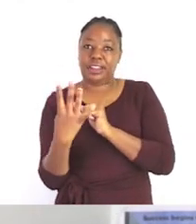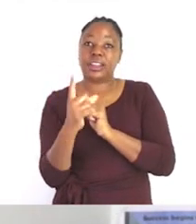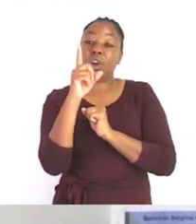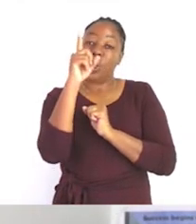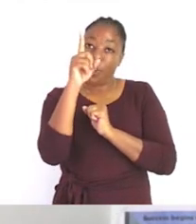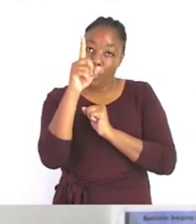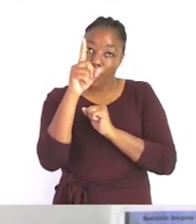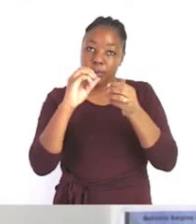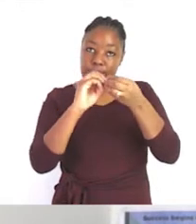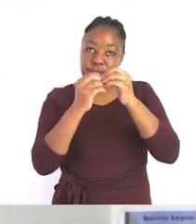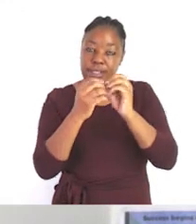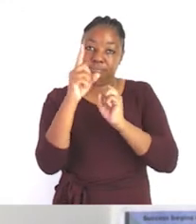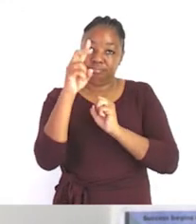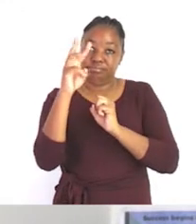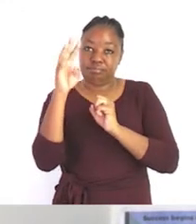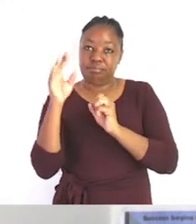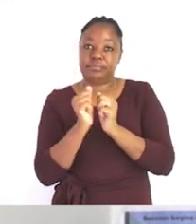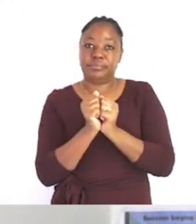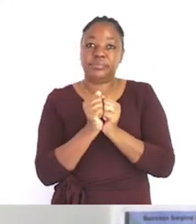next number. So it is